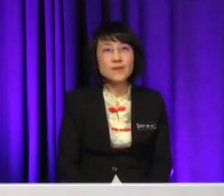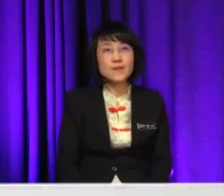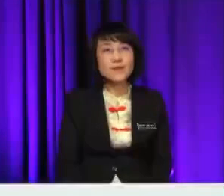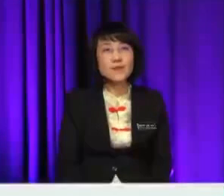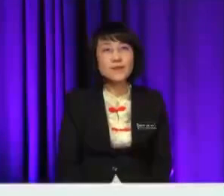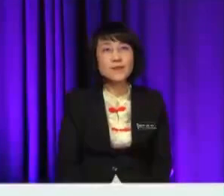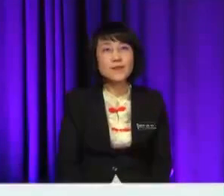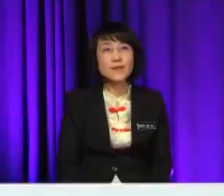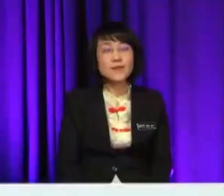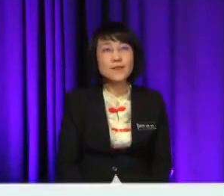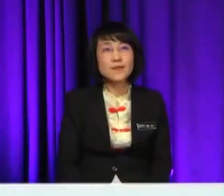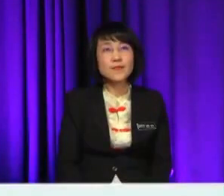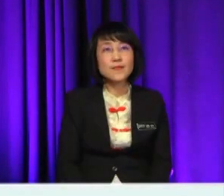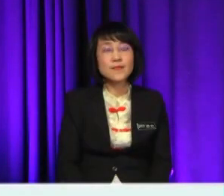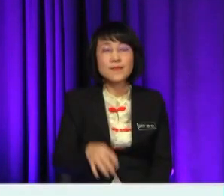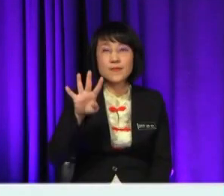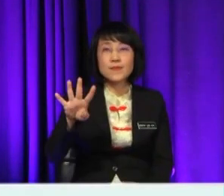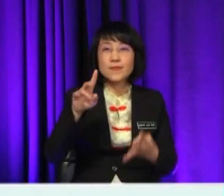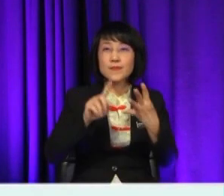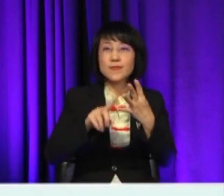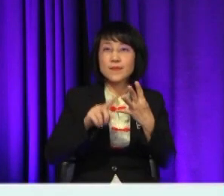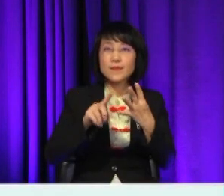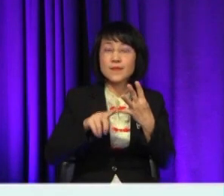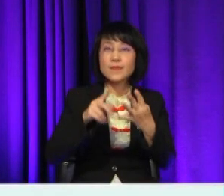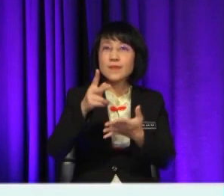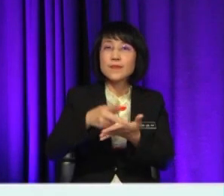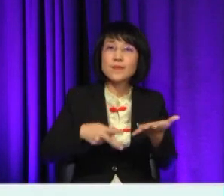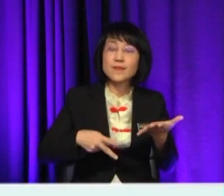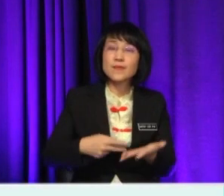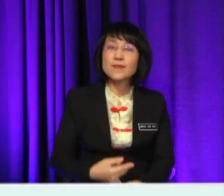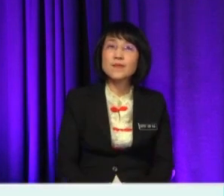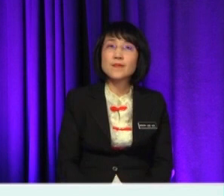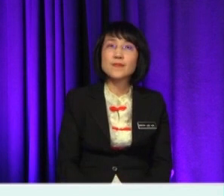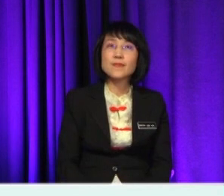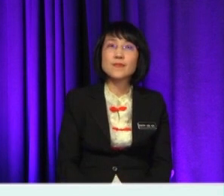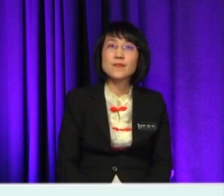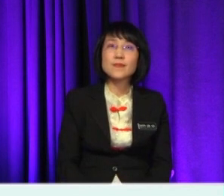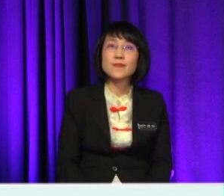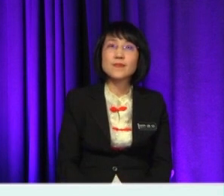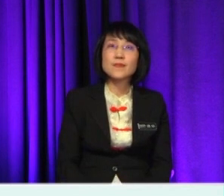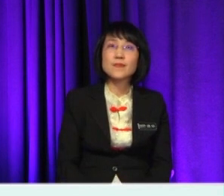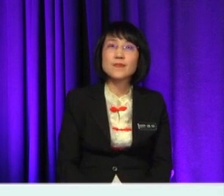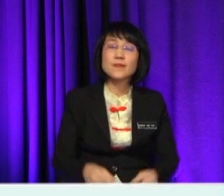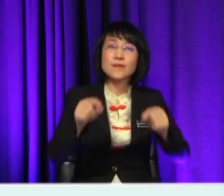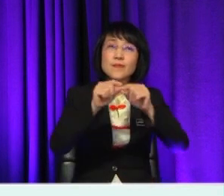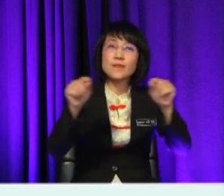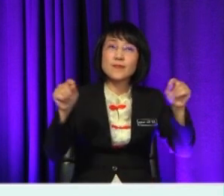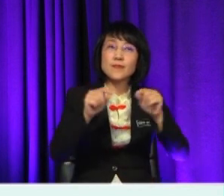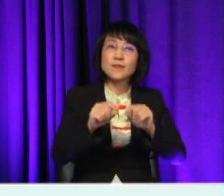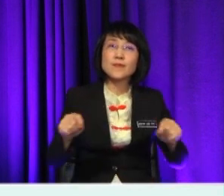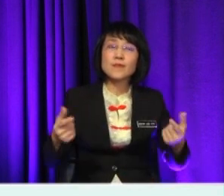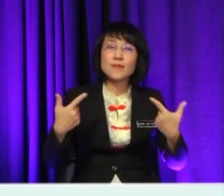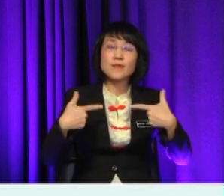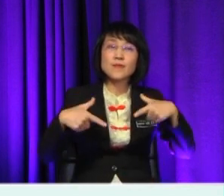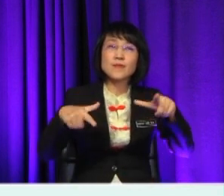Stanza, the fourth stanza. Okay, fourth stanza. In the line, but let him range